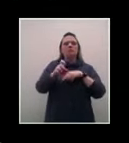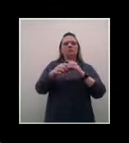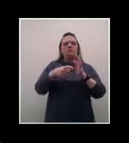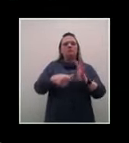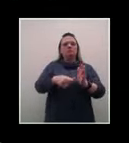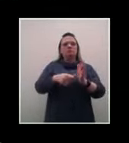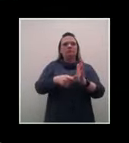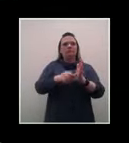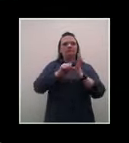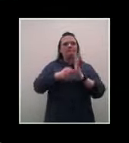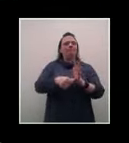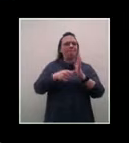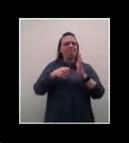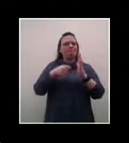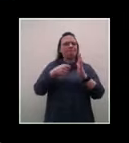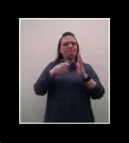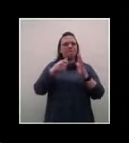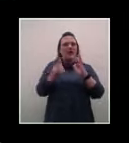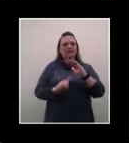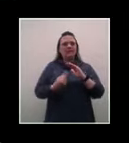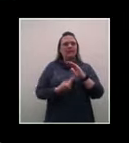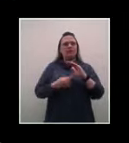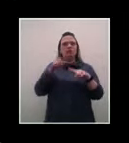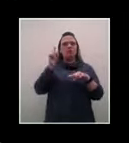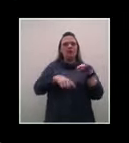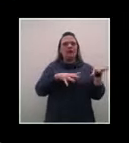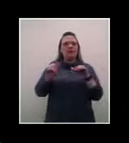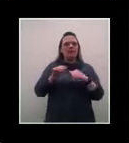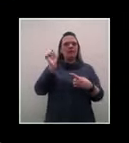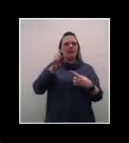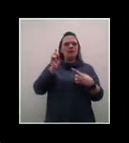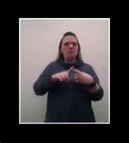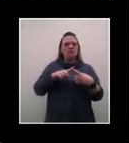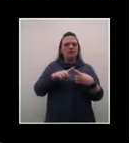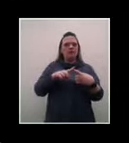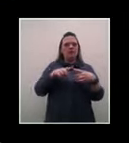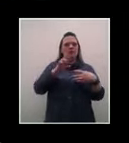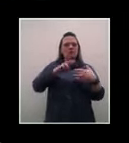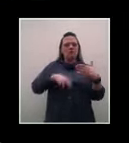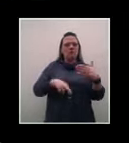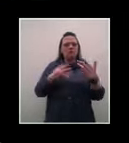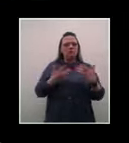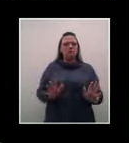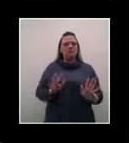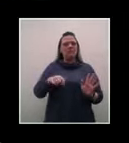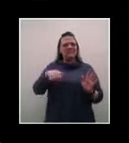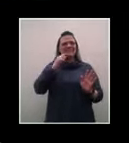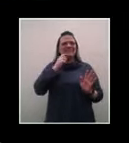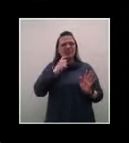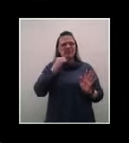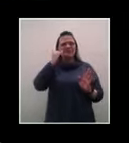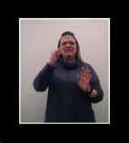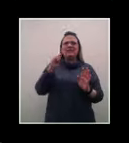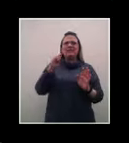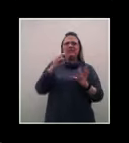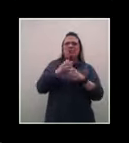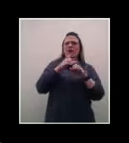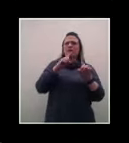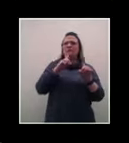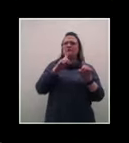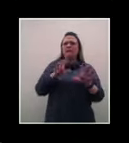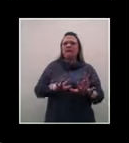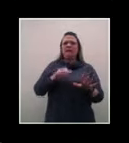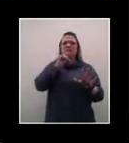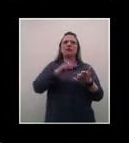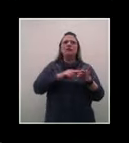cannot go anywhere until you get your results. And I think people need to understand that. This is serious. So if you get tested, you shouldn't be bopping around